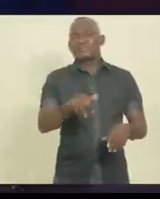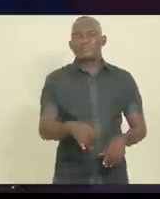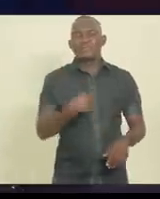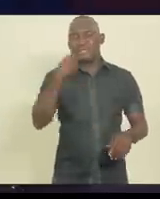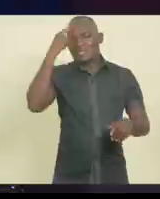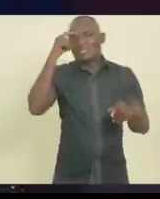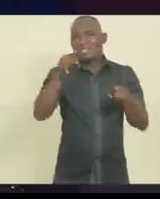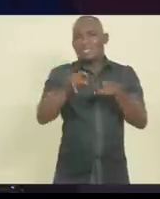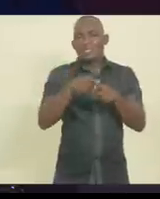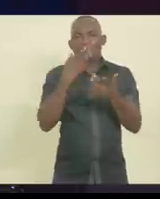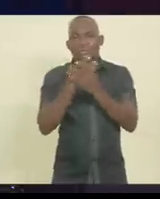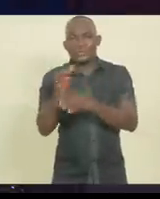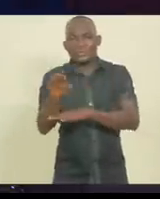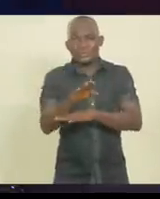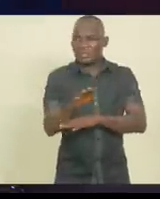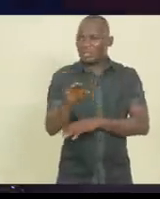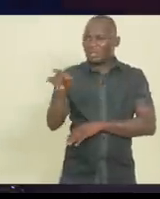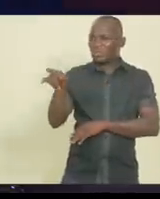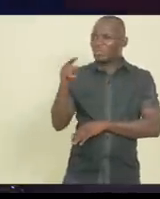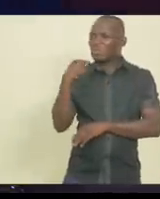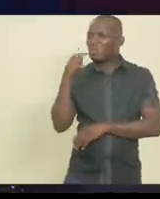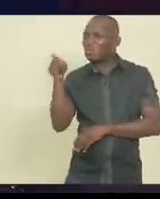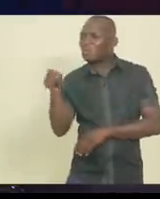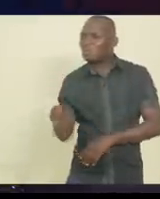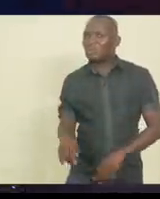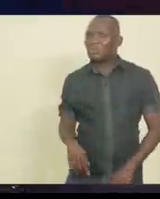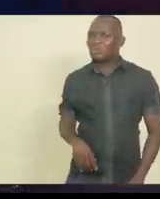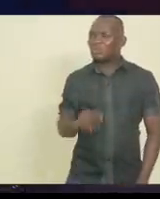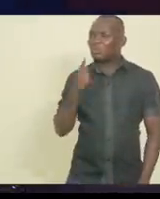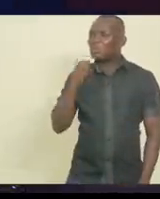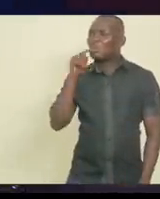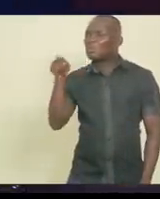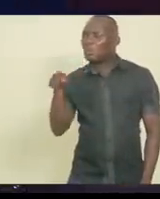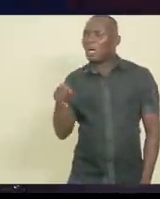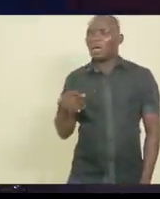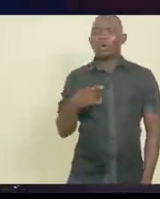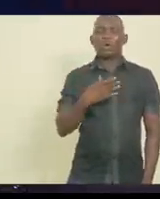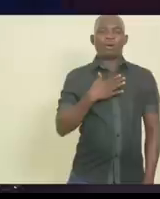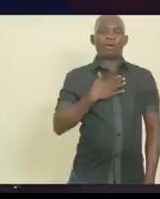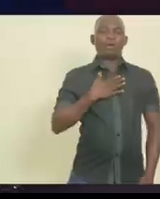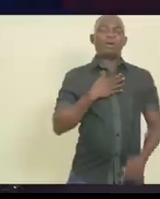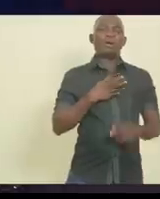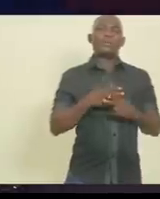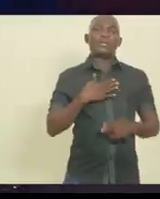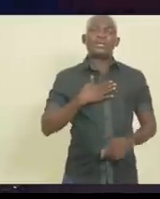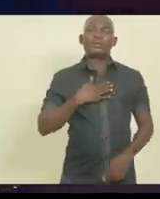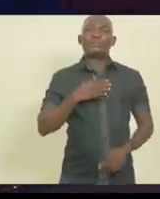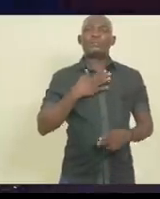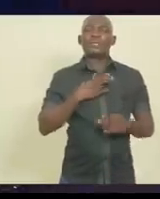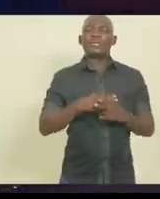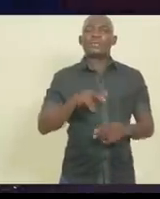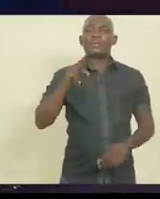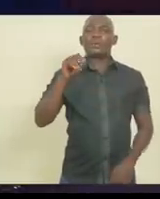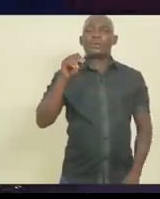My name is Koko Kofi. I was in the church with your son when he got hit today. Got hit? By